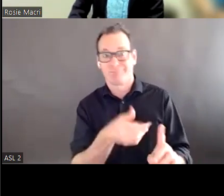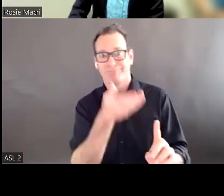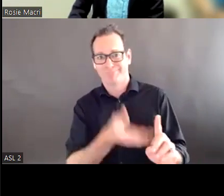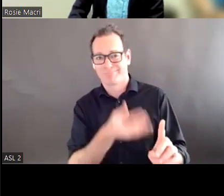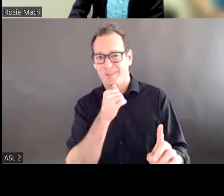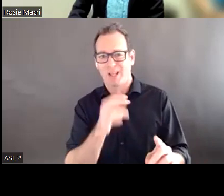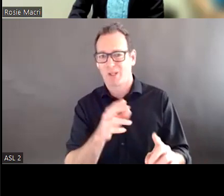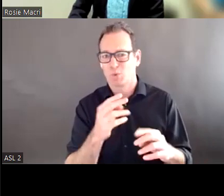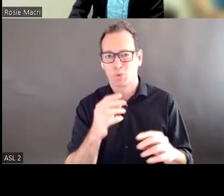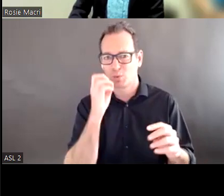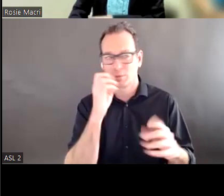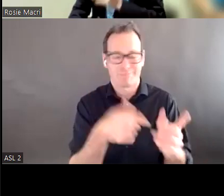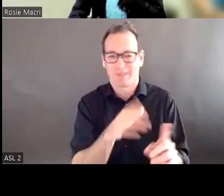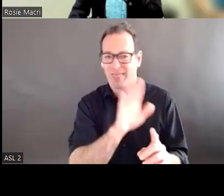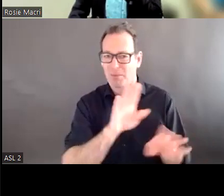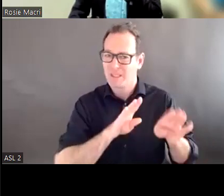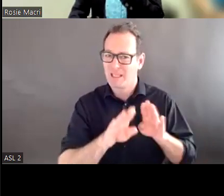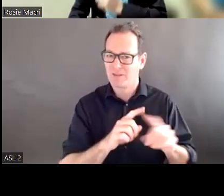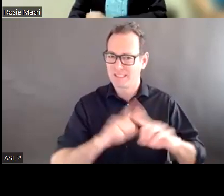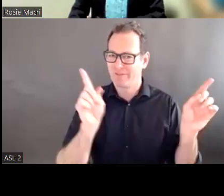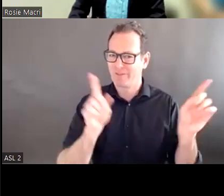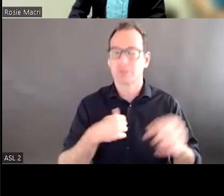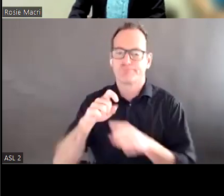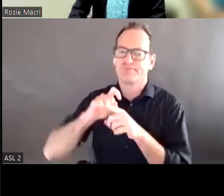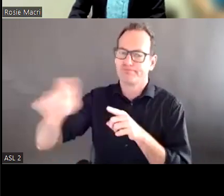he got worried and called an ambulance.